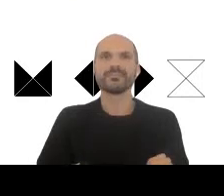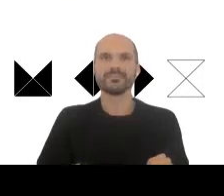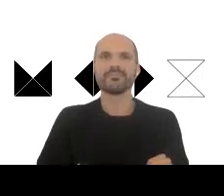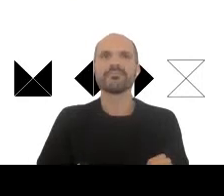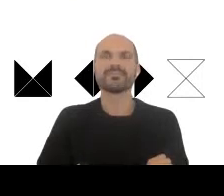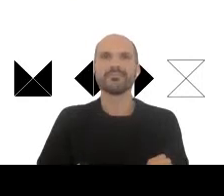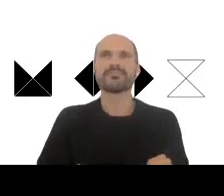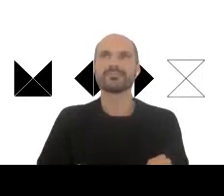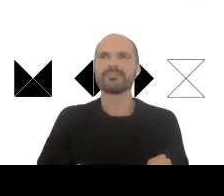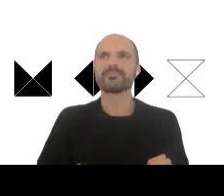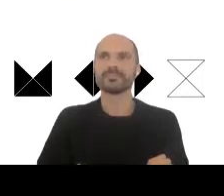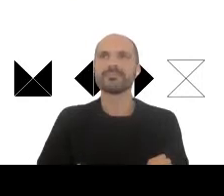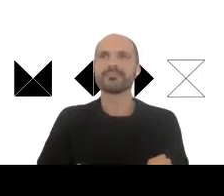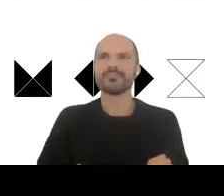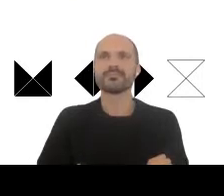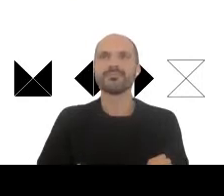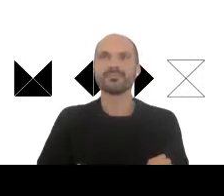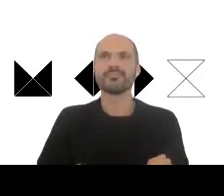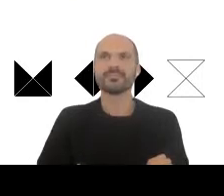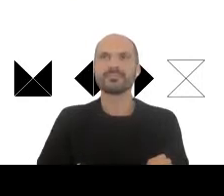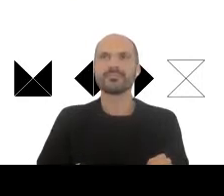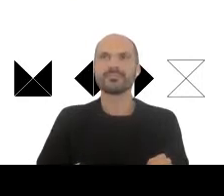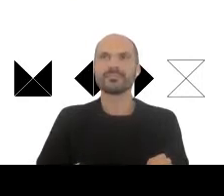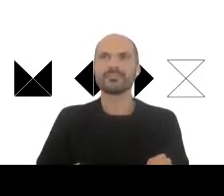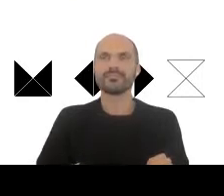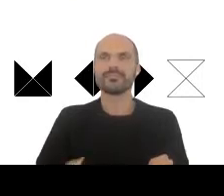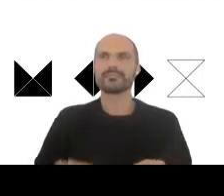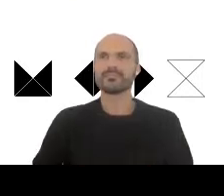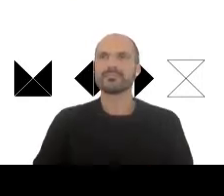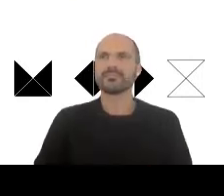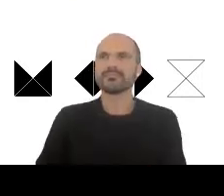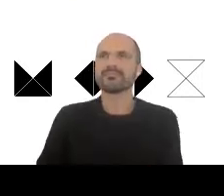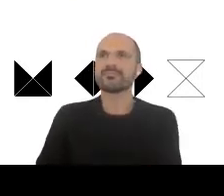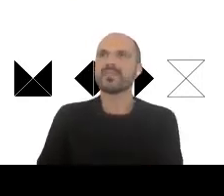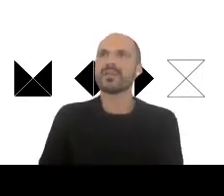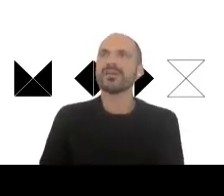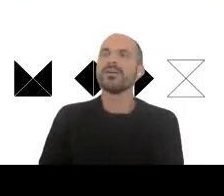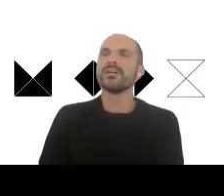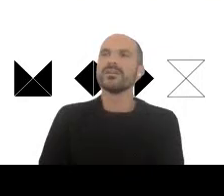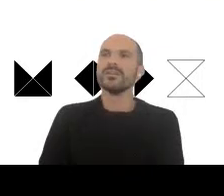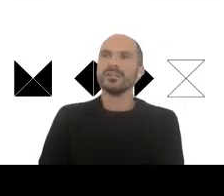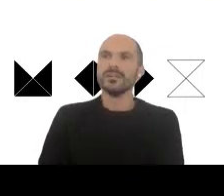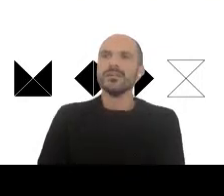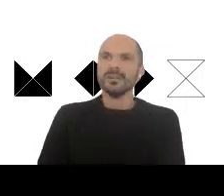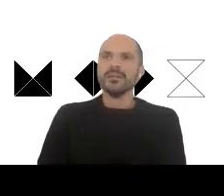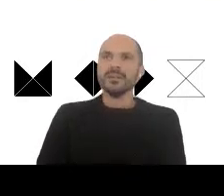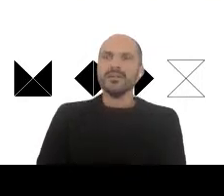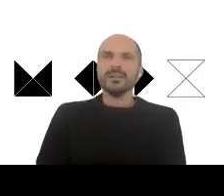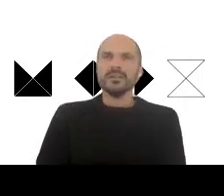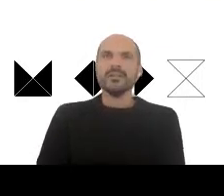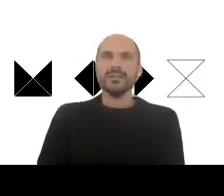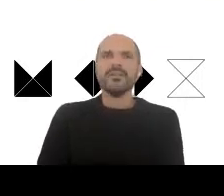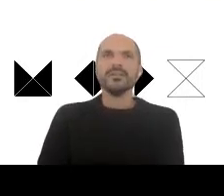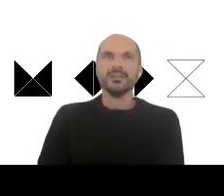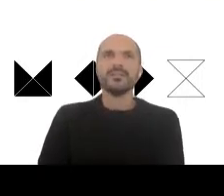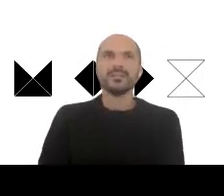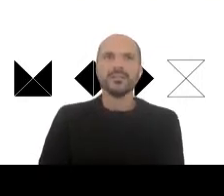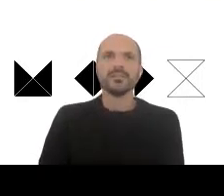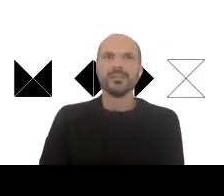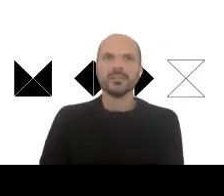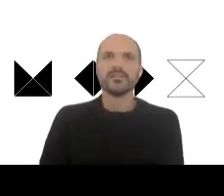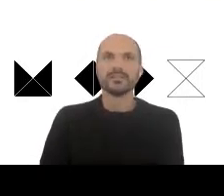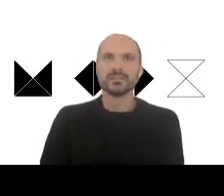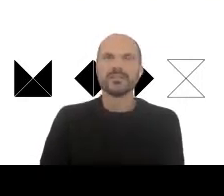circular diagram from IPCC, and it's everything in it. But what I think is really interesting